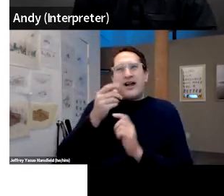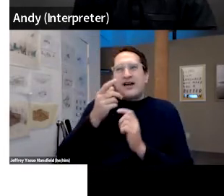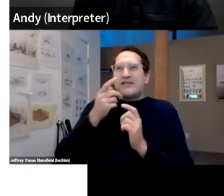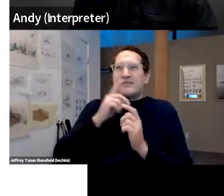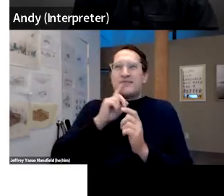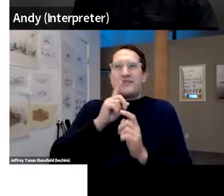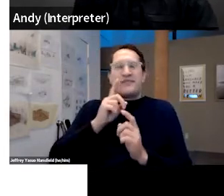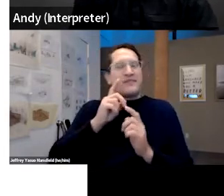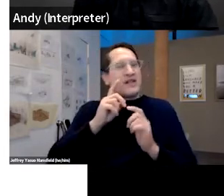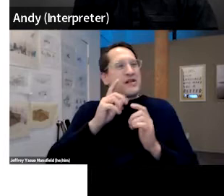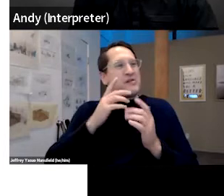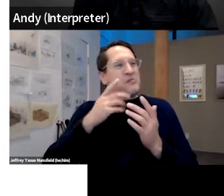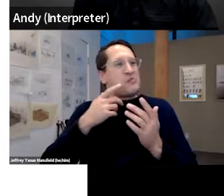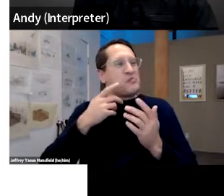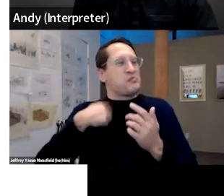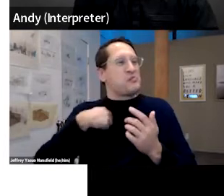like.